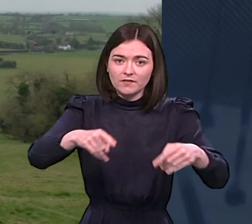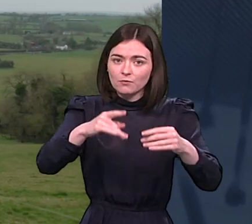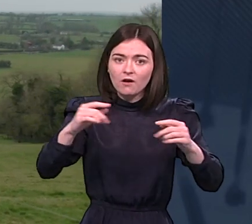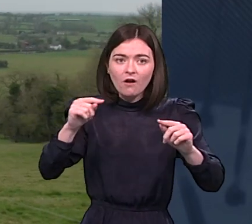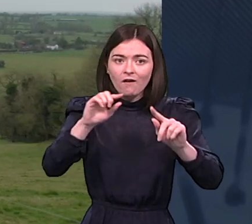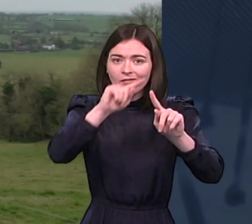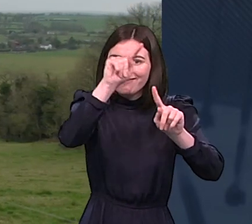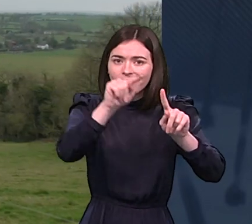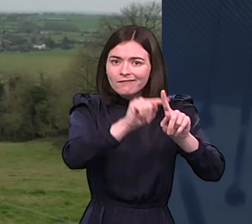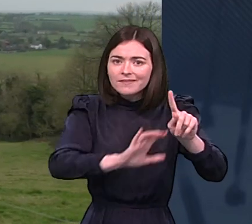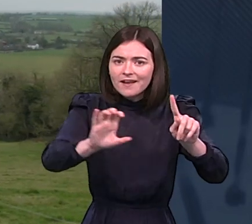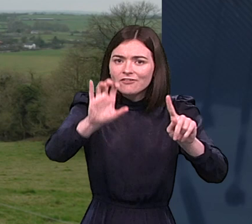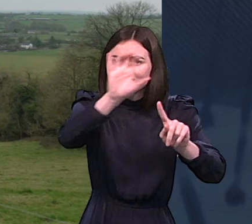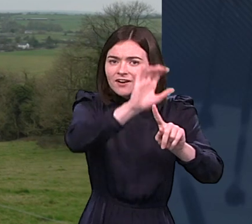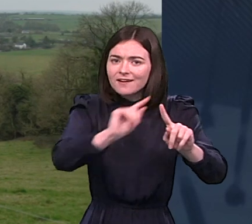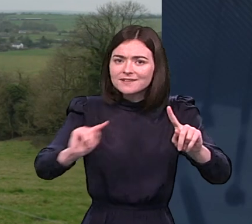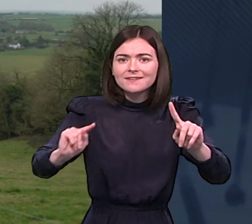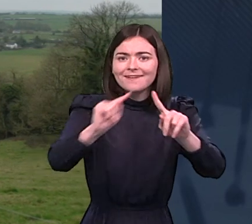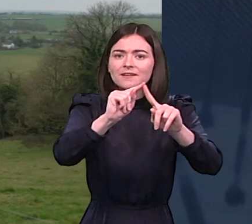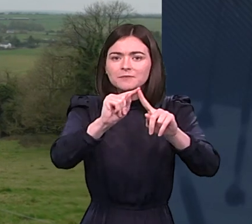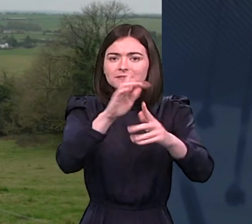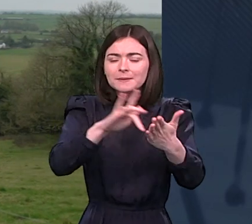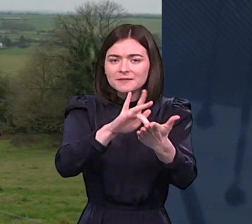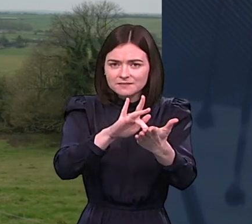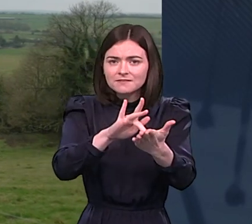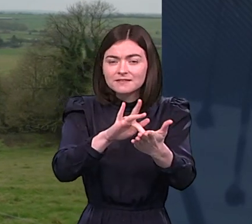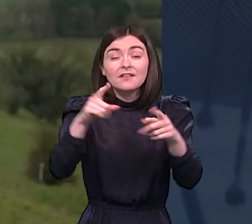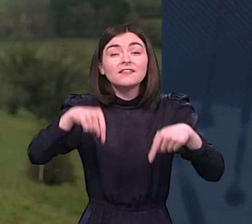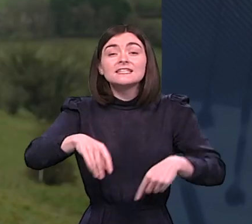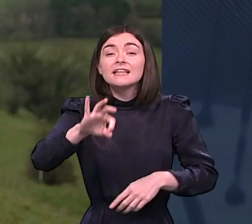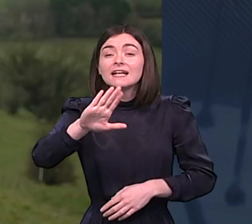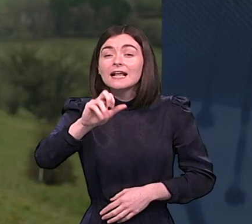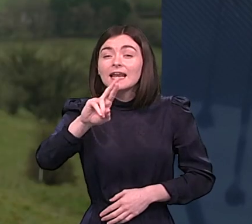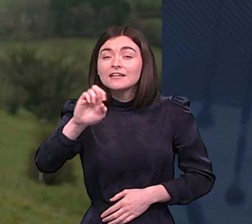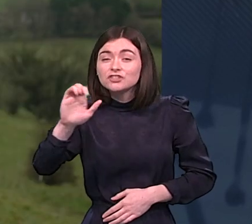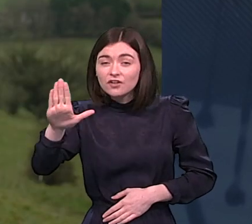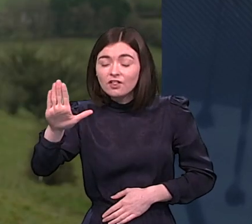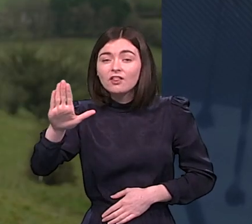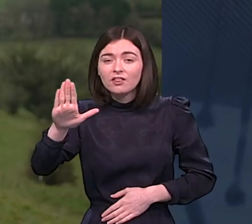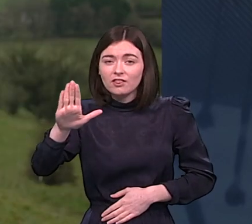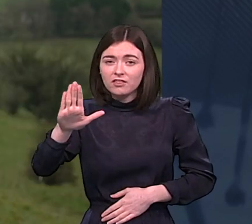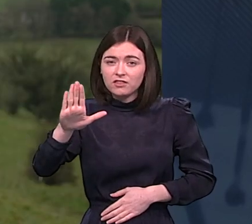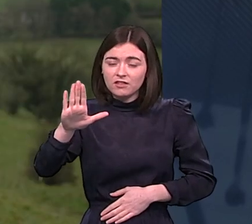meet. Now, it's a glacial erratic. The significance of it and the